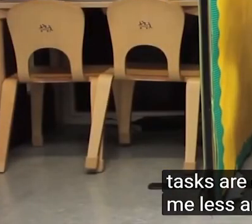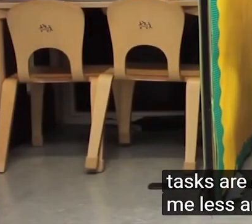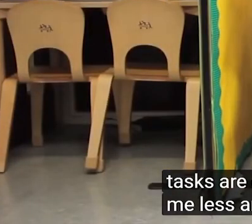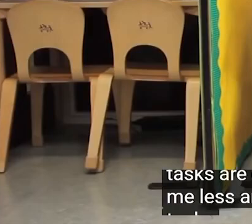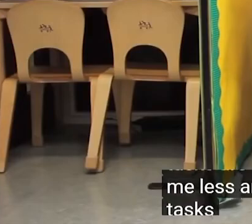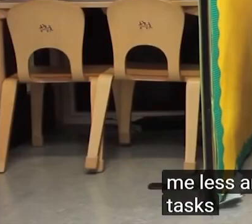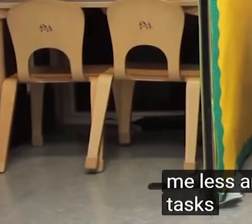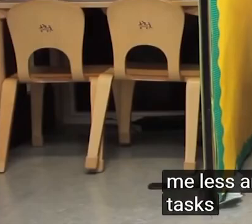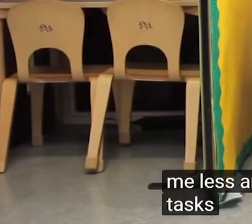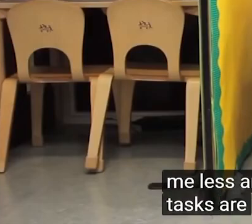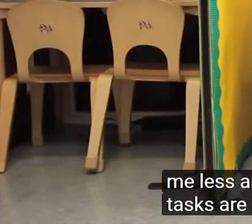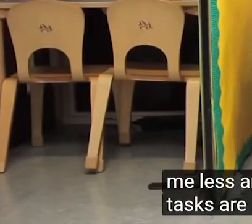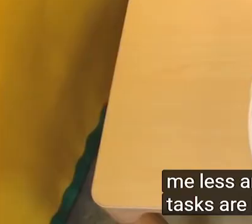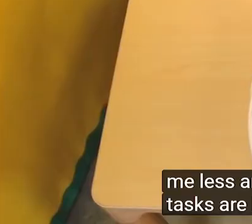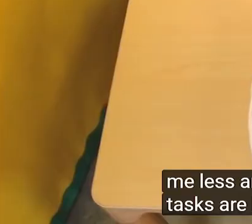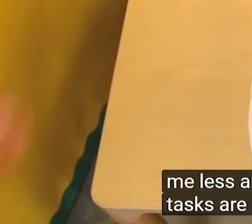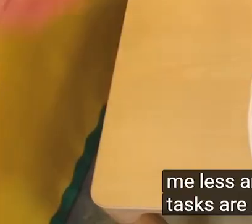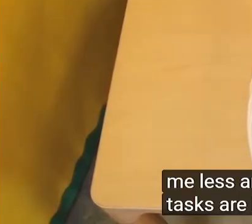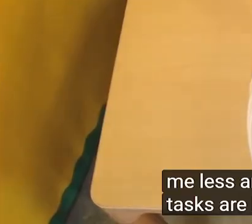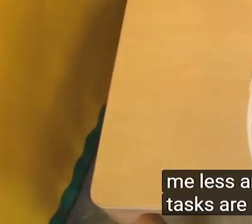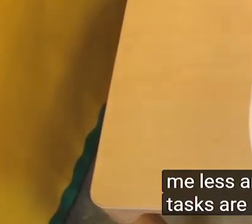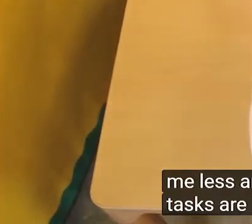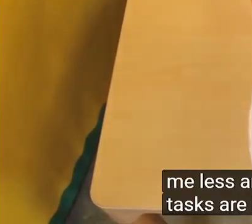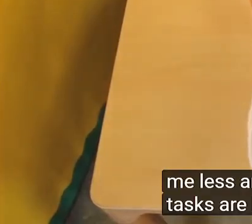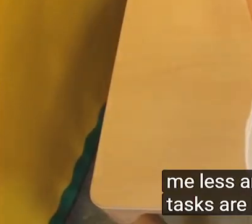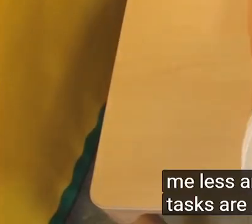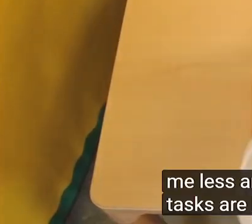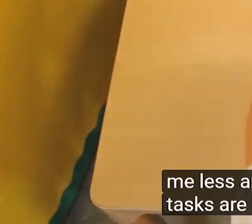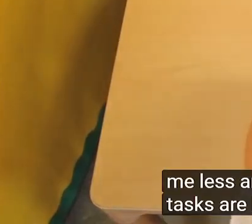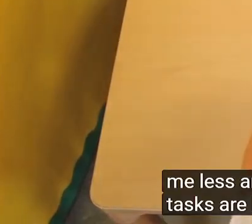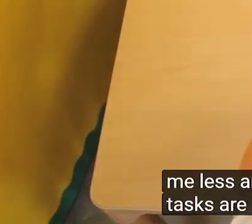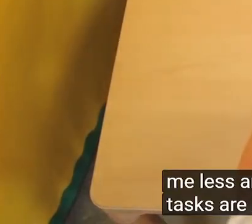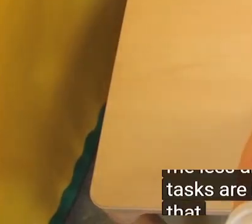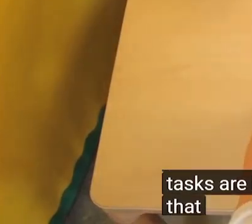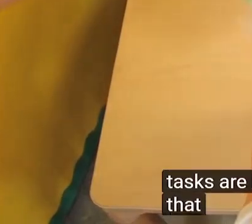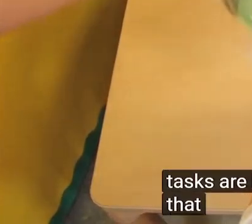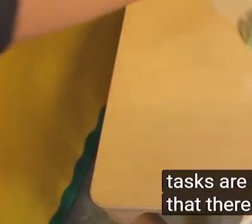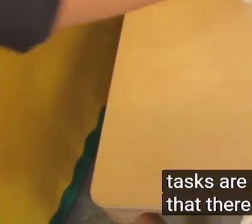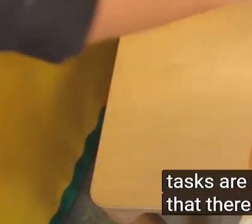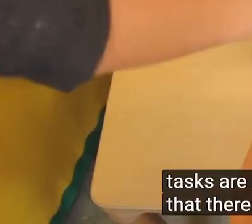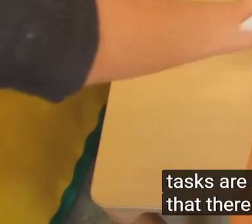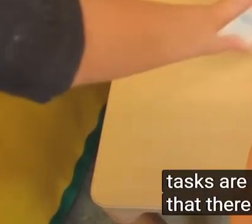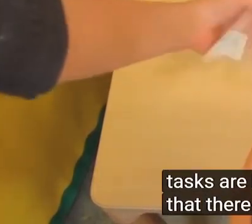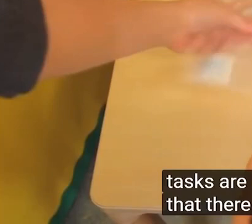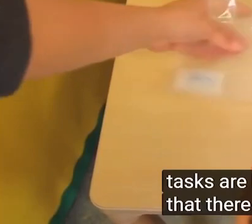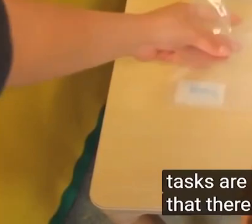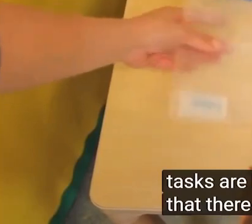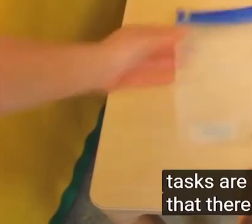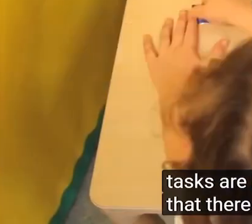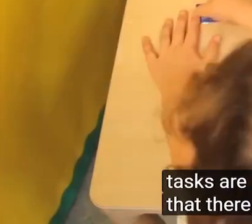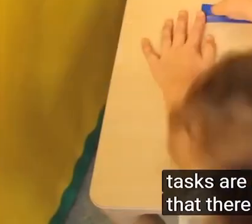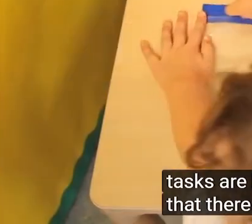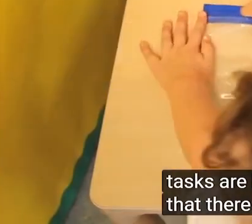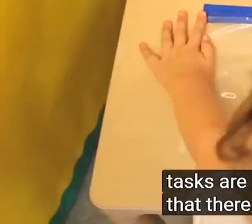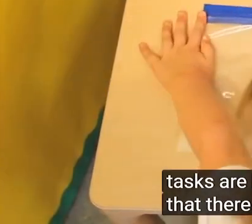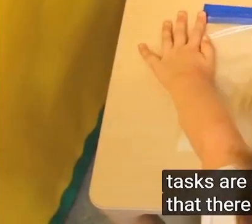it when the tasks are laid left to right, and I know that there is a finish.